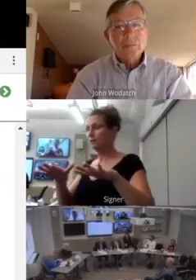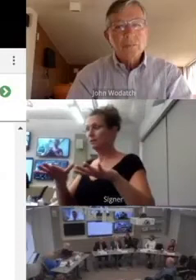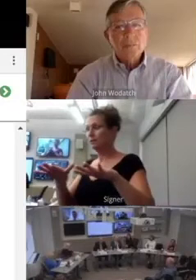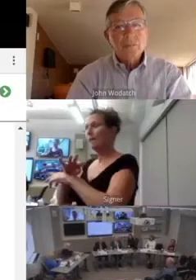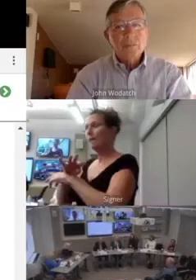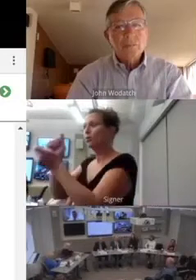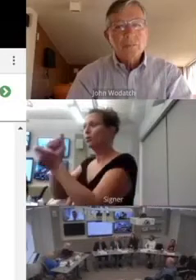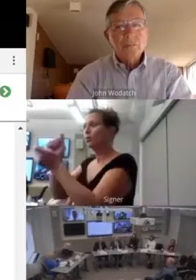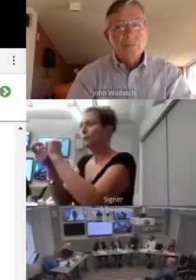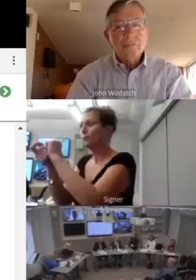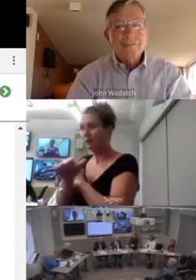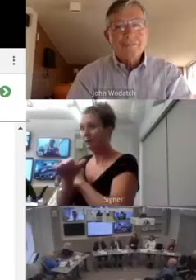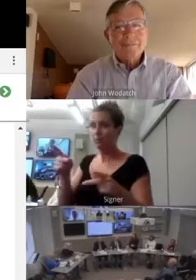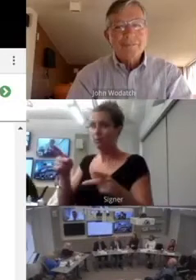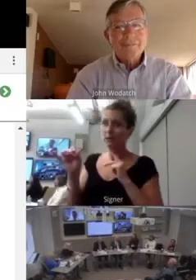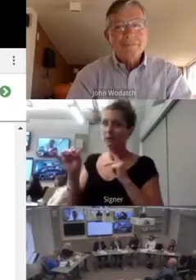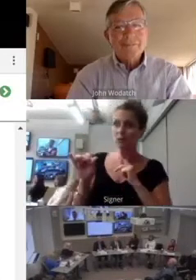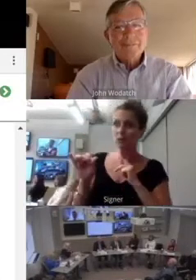first. They've also made